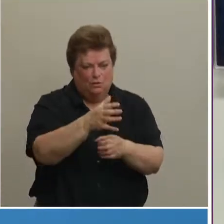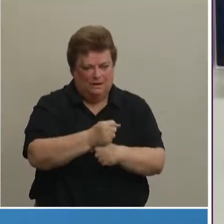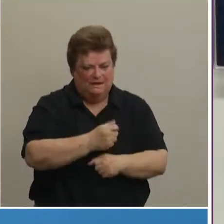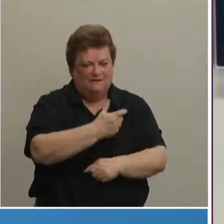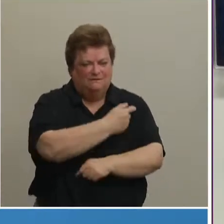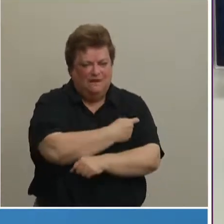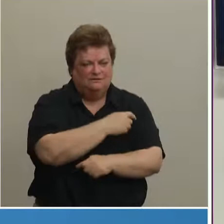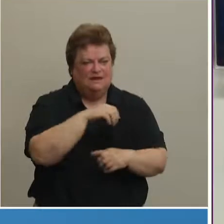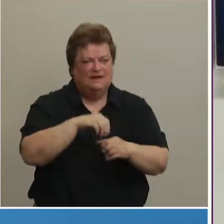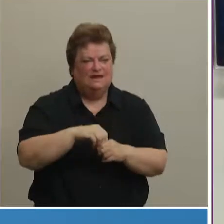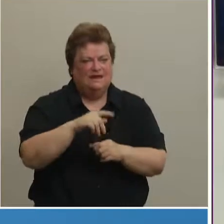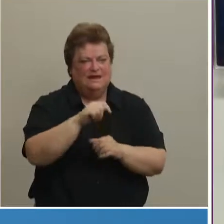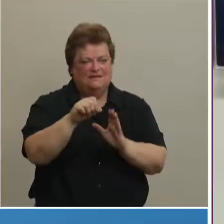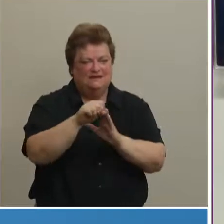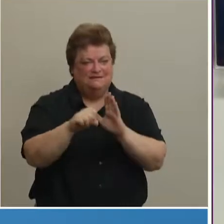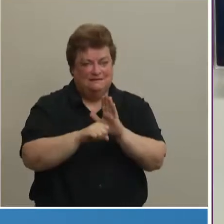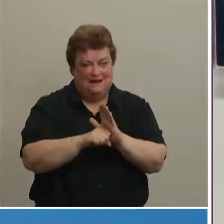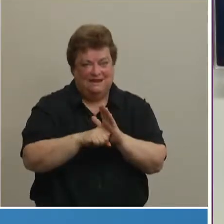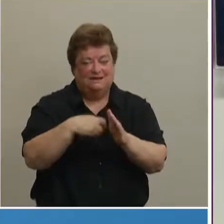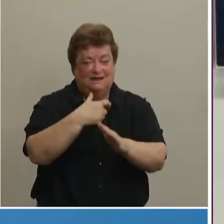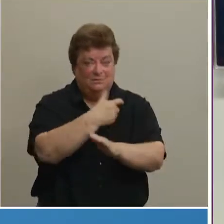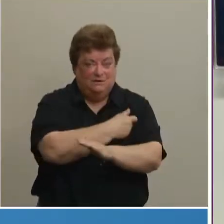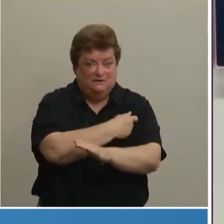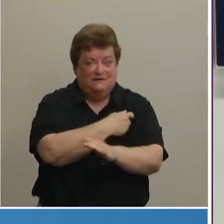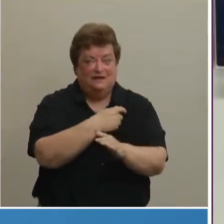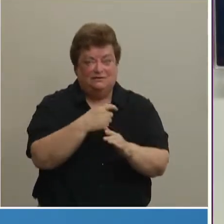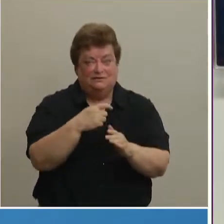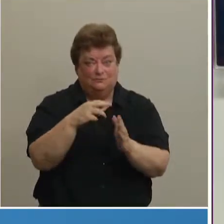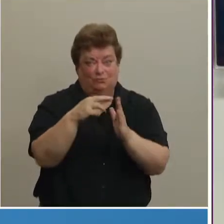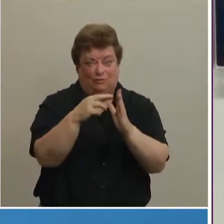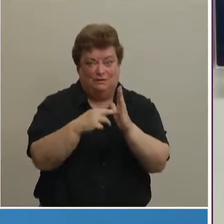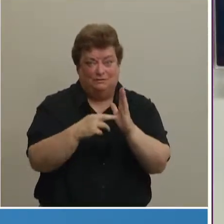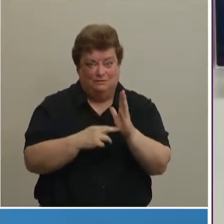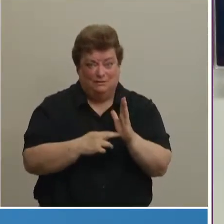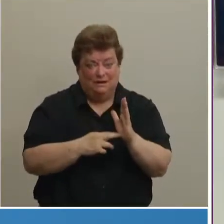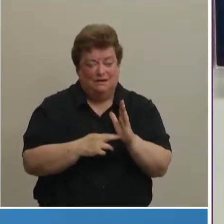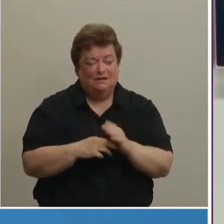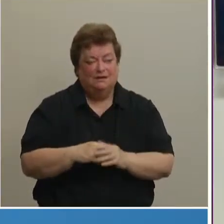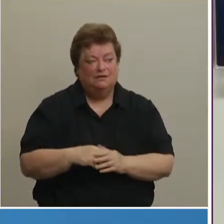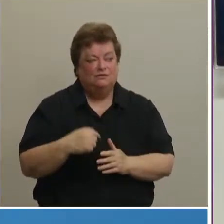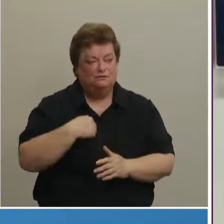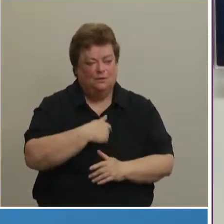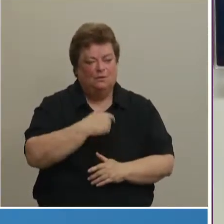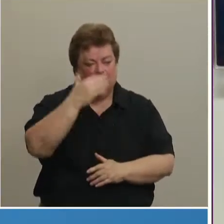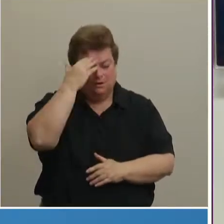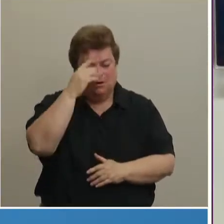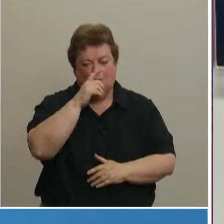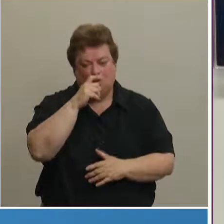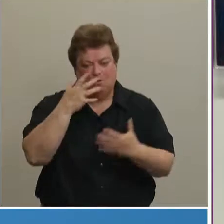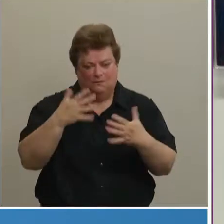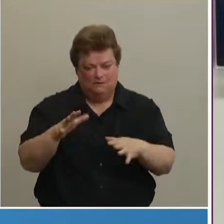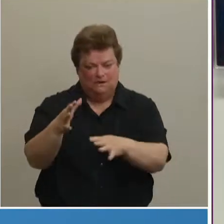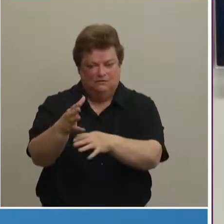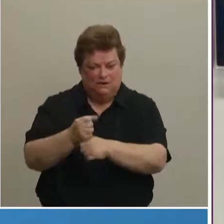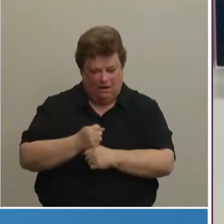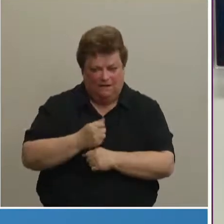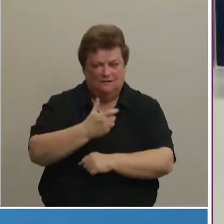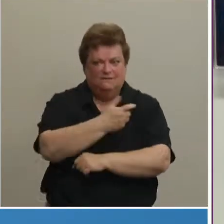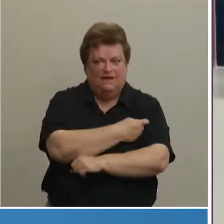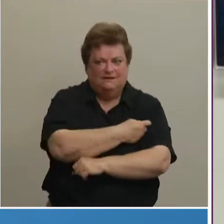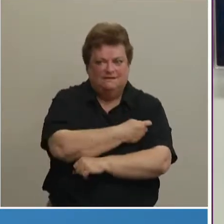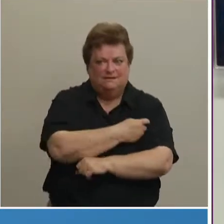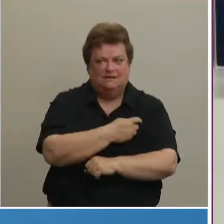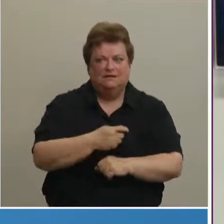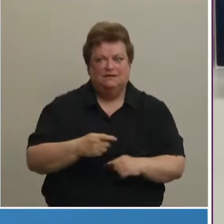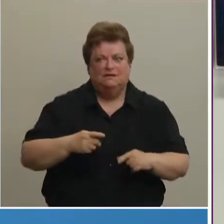state immunization registry. So we know who's received a vaccine